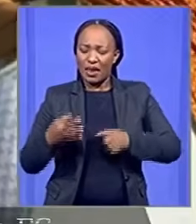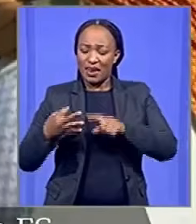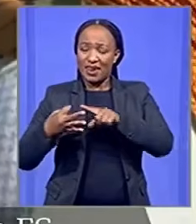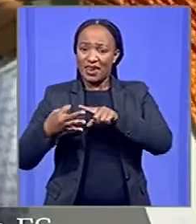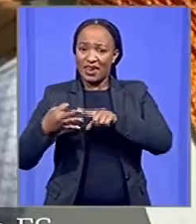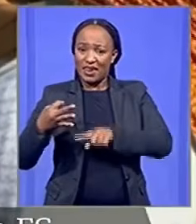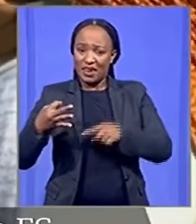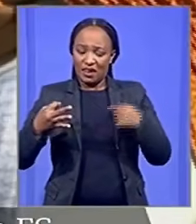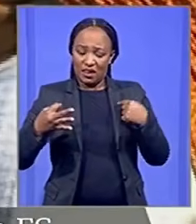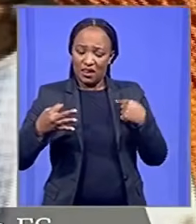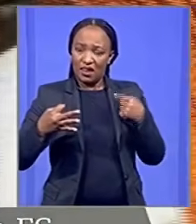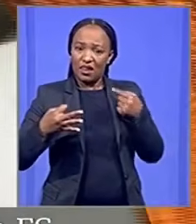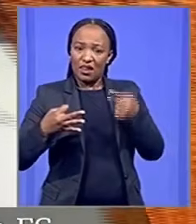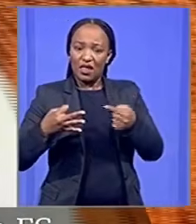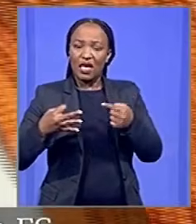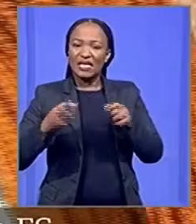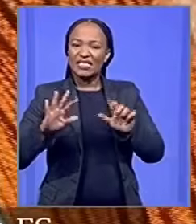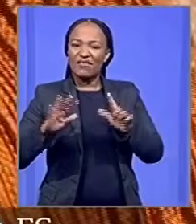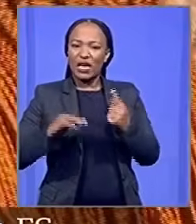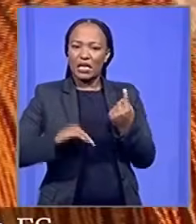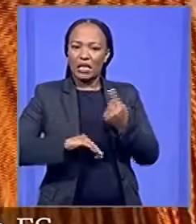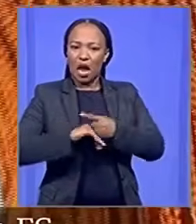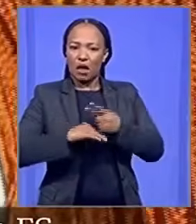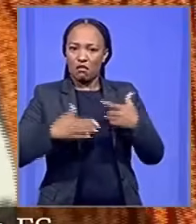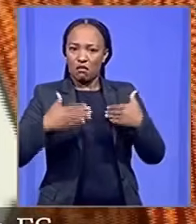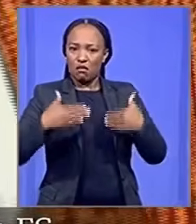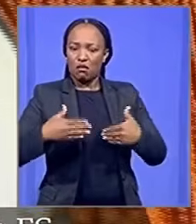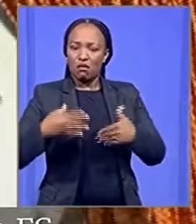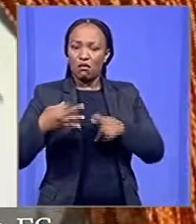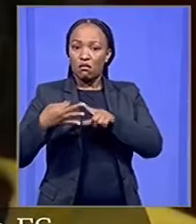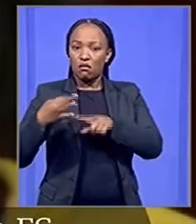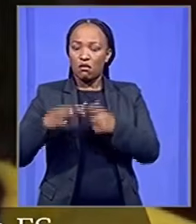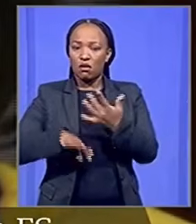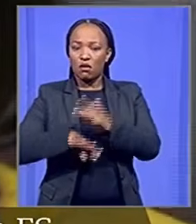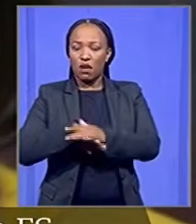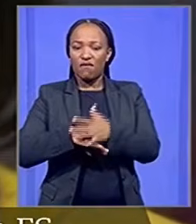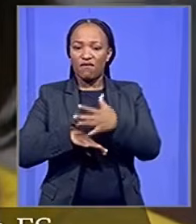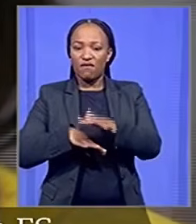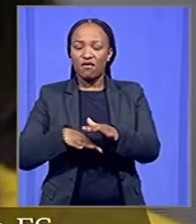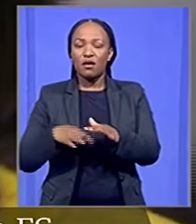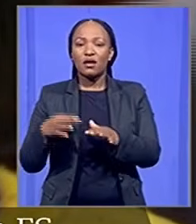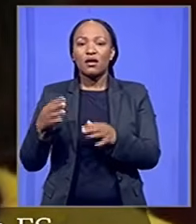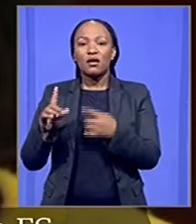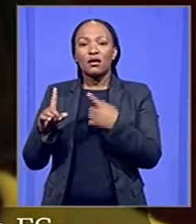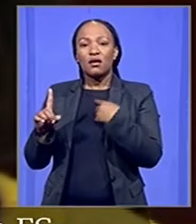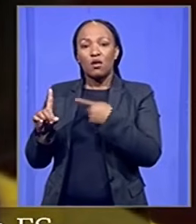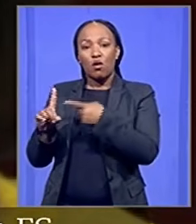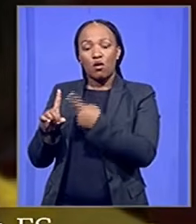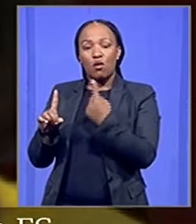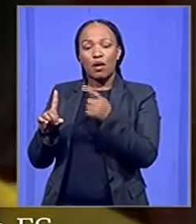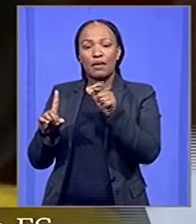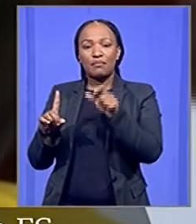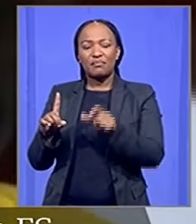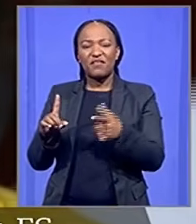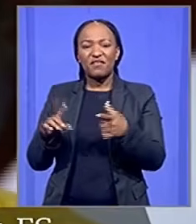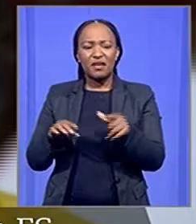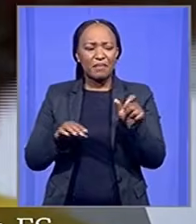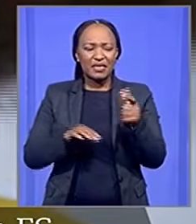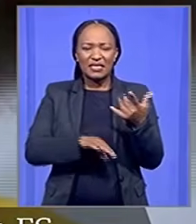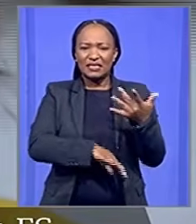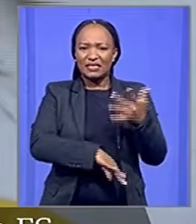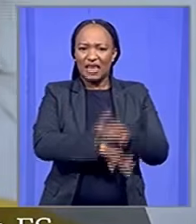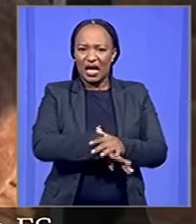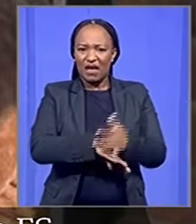supileng moo ketsahalong ya pele setopo sa mosadi a dilemo di 23 moo se ileng sa fumanwa ke ba